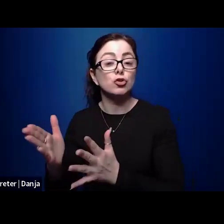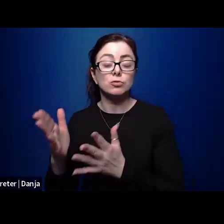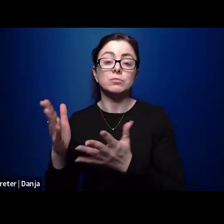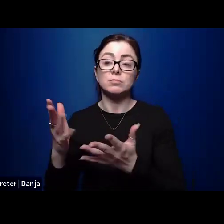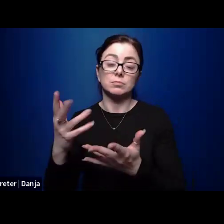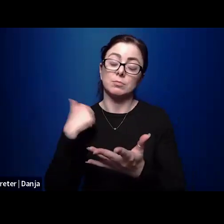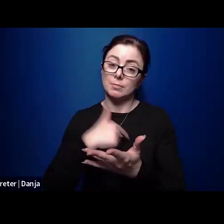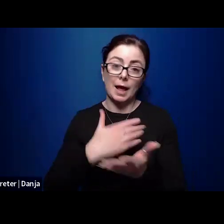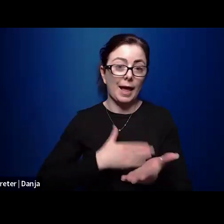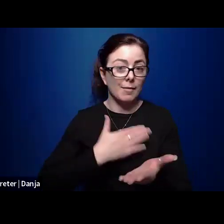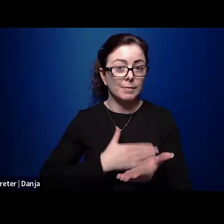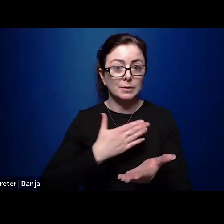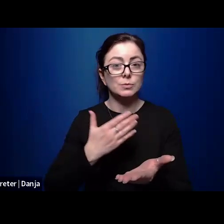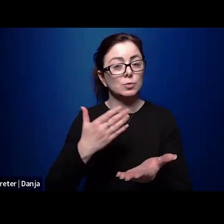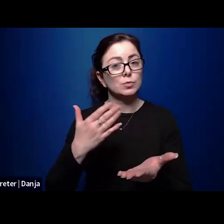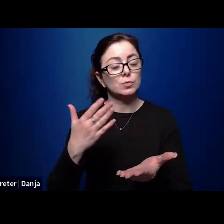happy to